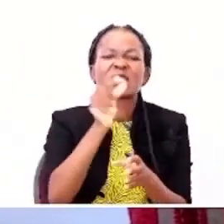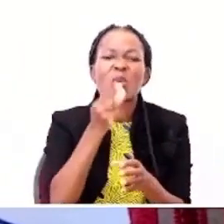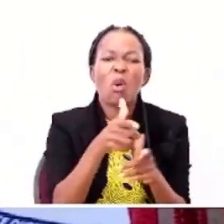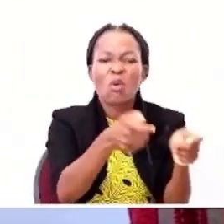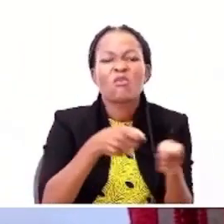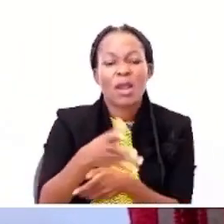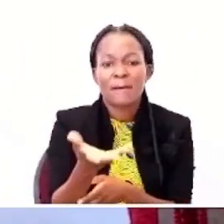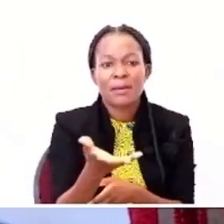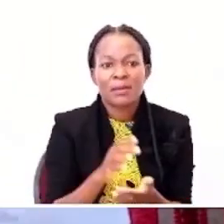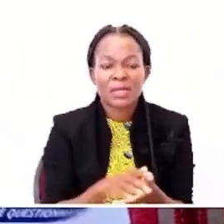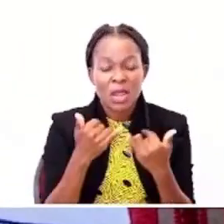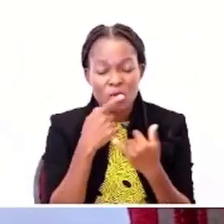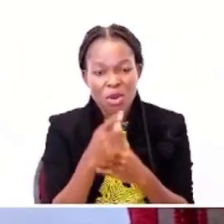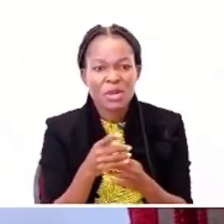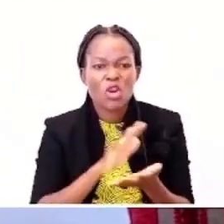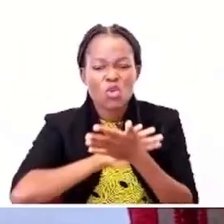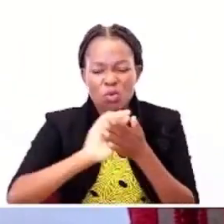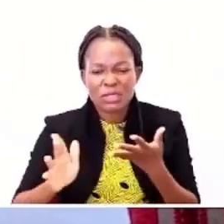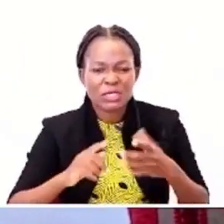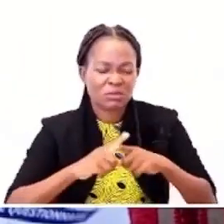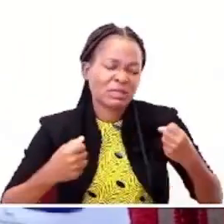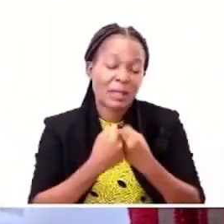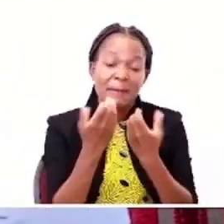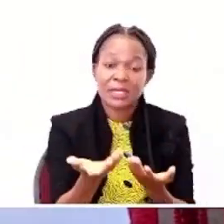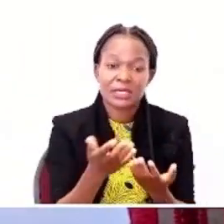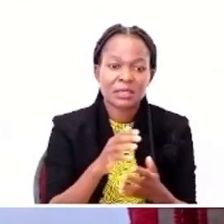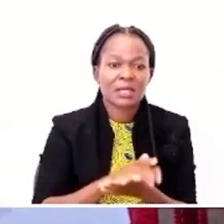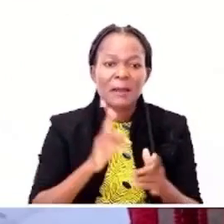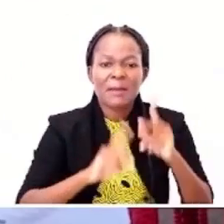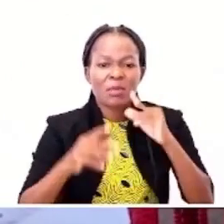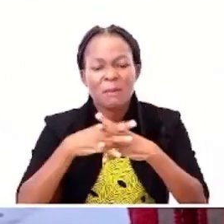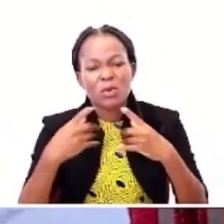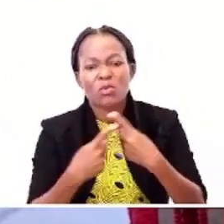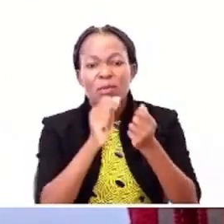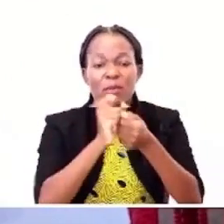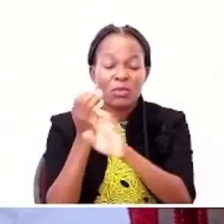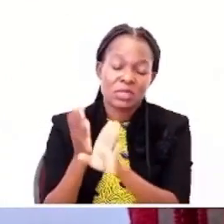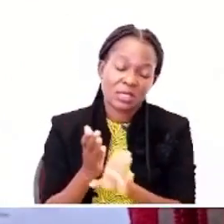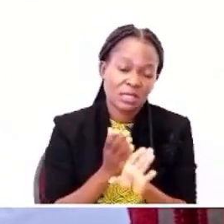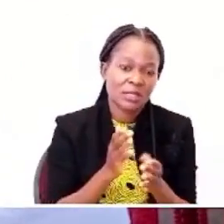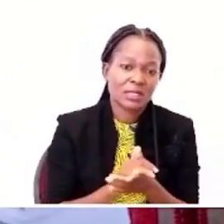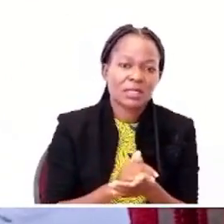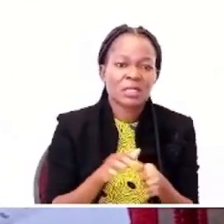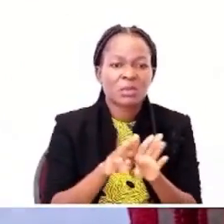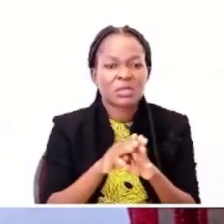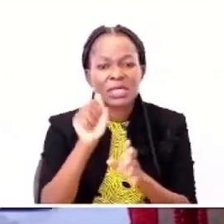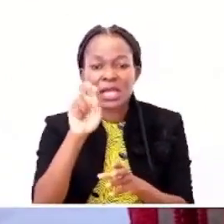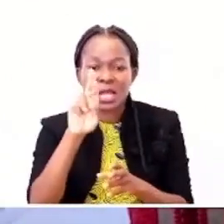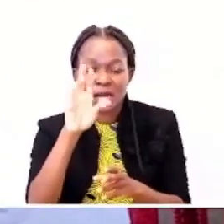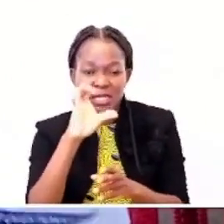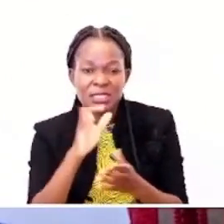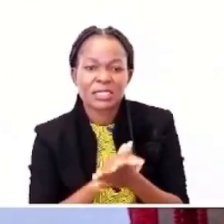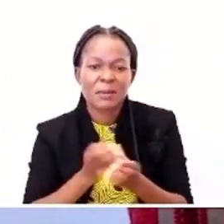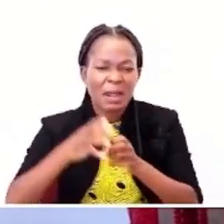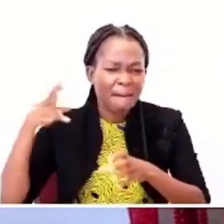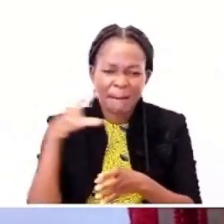we call loss and damage or weather indexed insurance, where a lot of people are pushing this, and the ARC has been